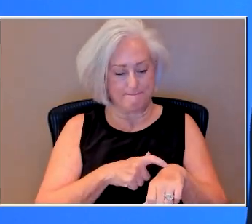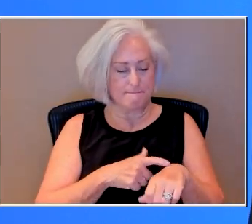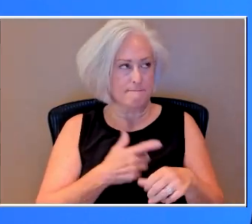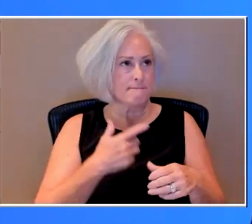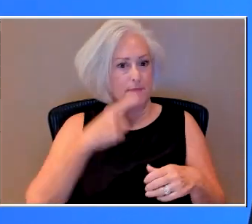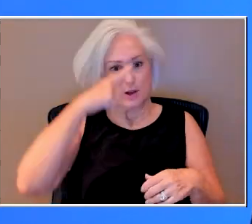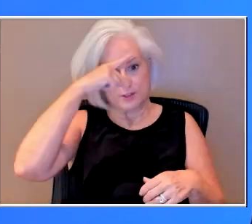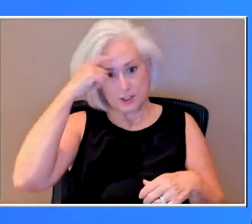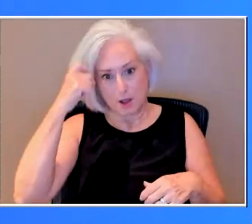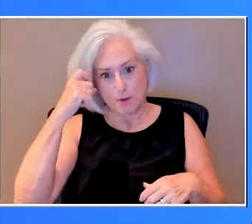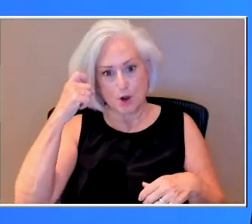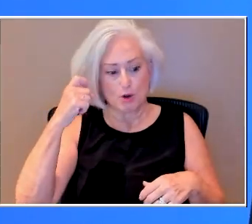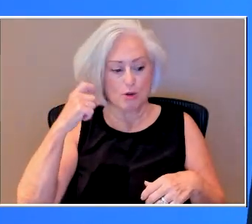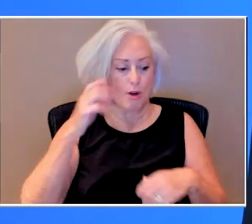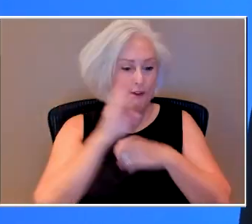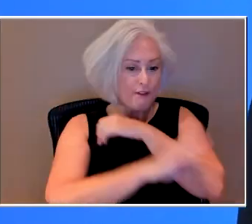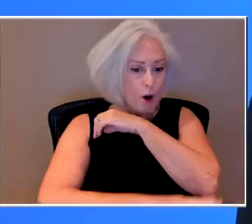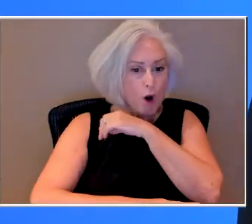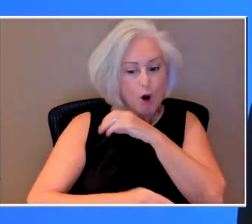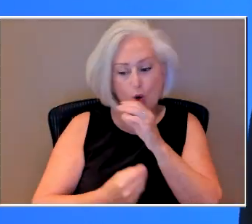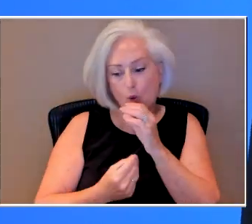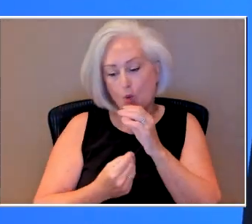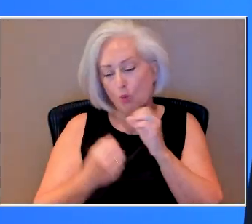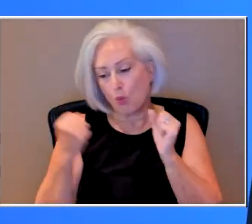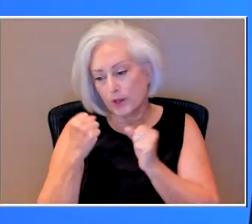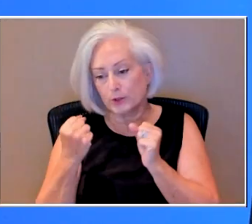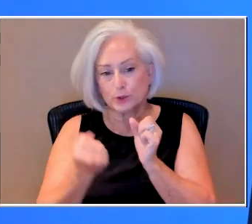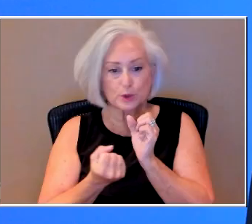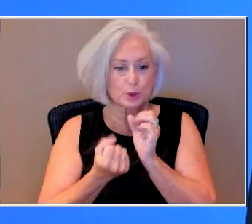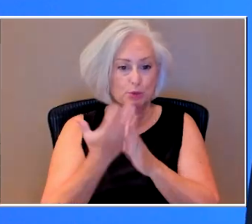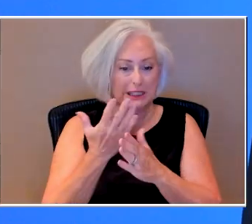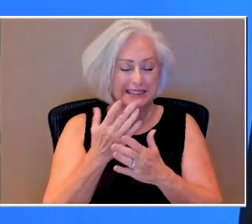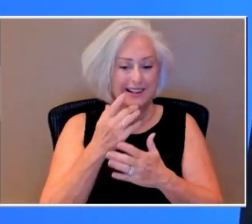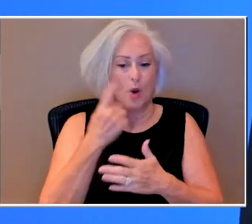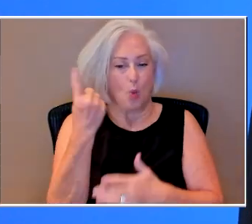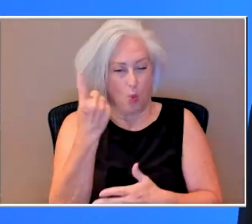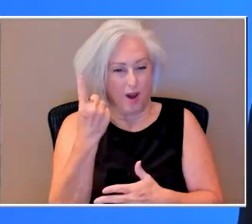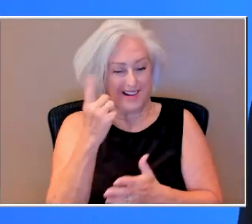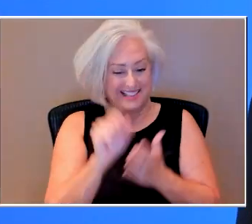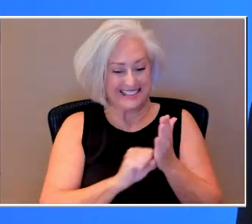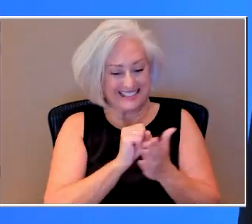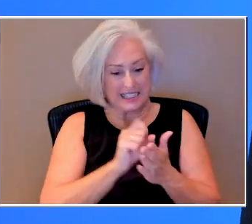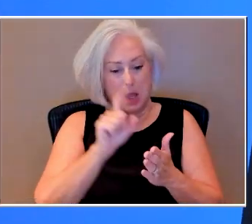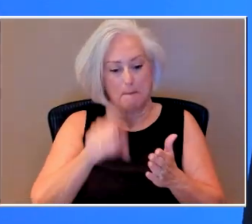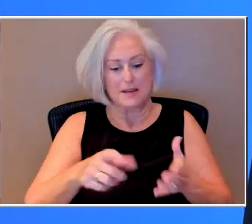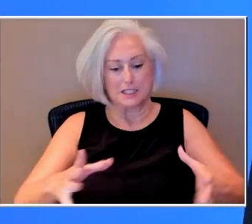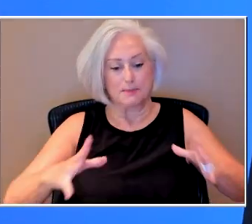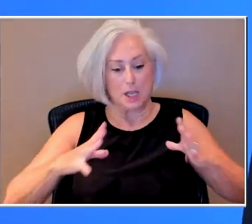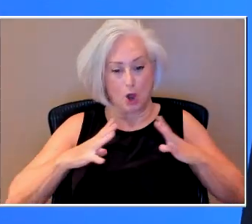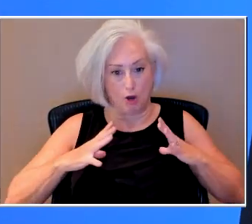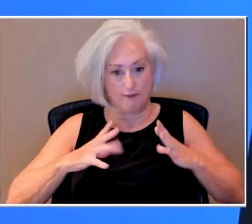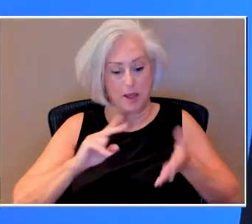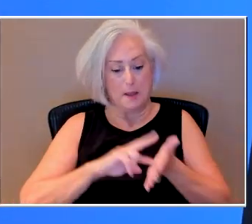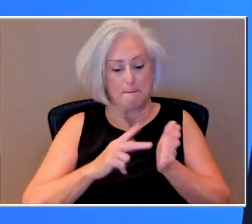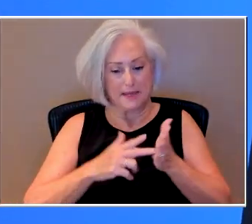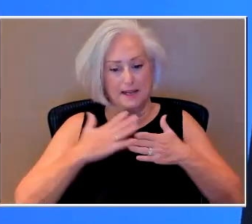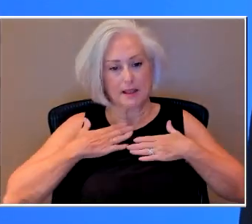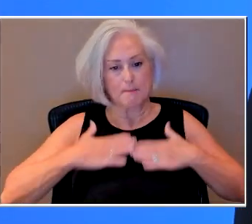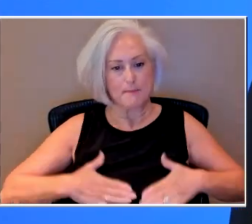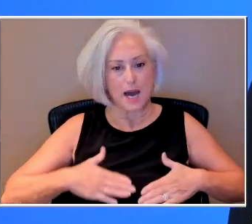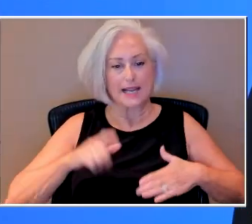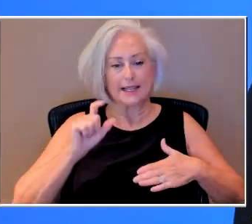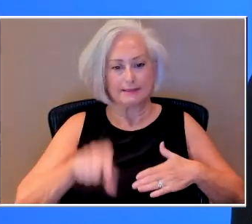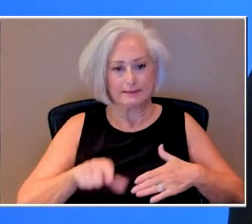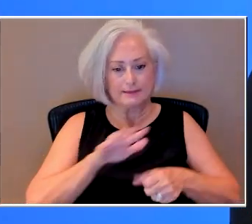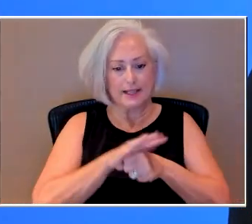spring, one of the 4 seasons should be an off season so that athlete's body has a chance to recover and has time to